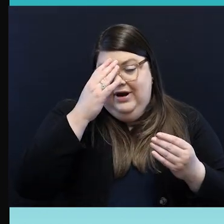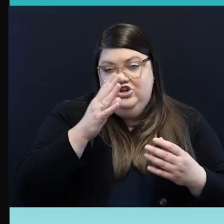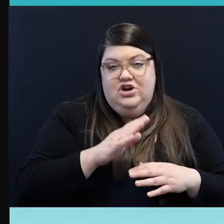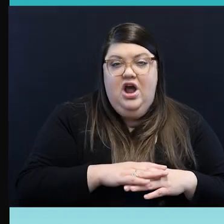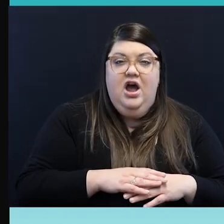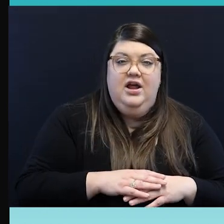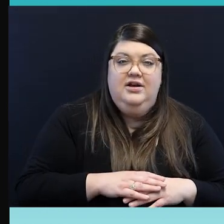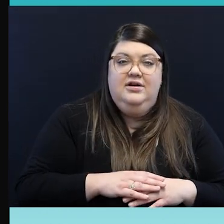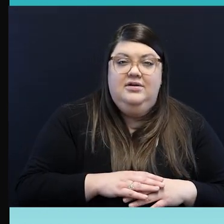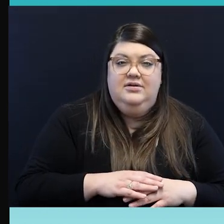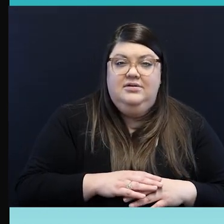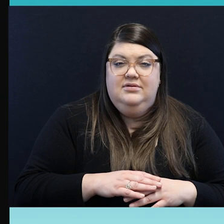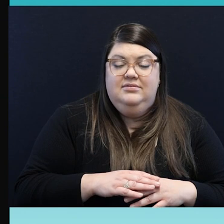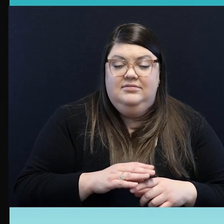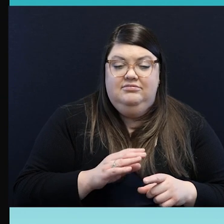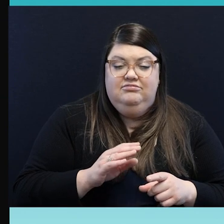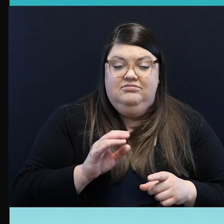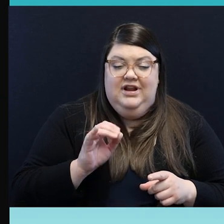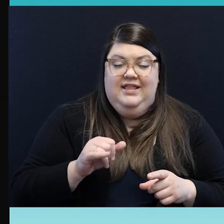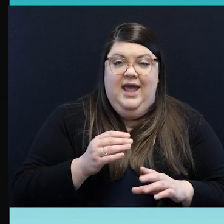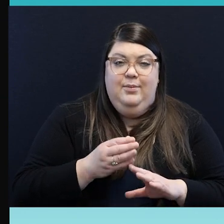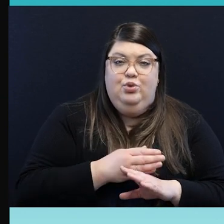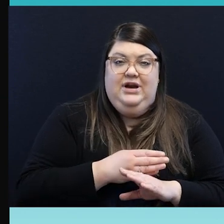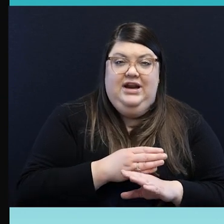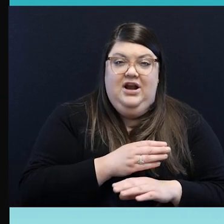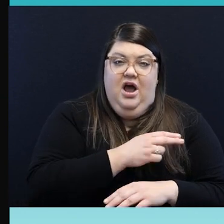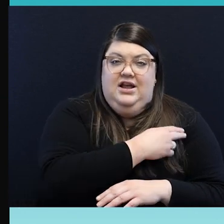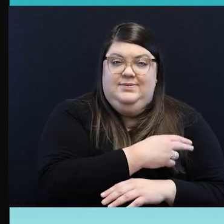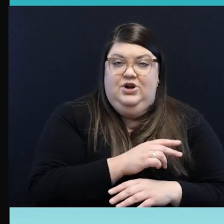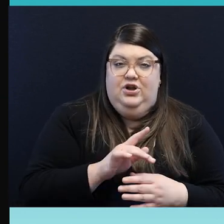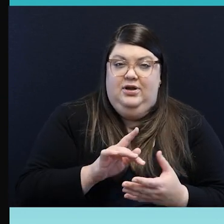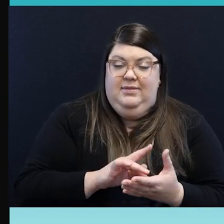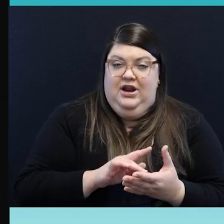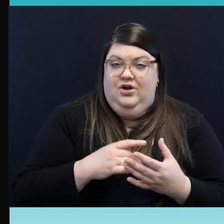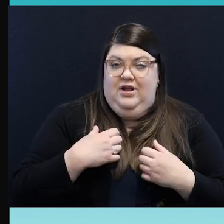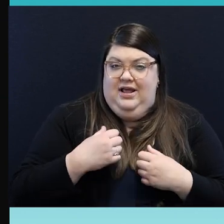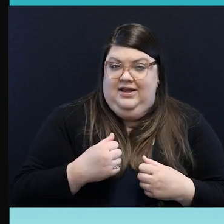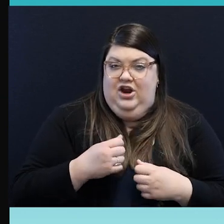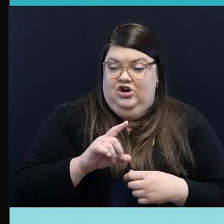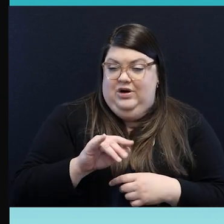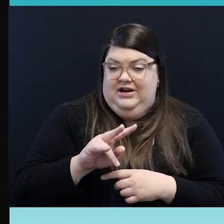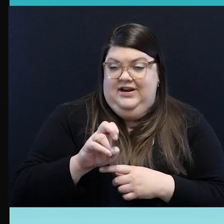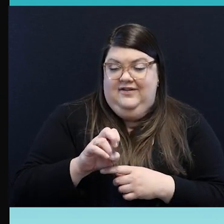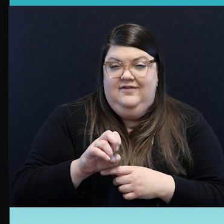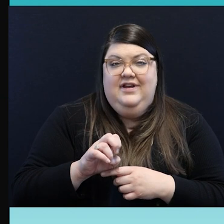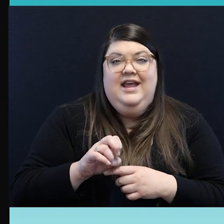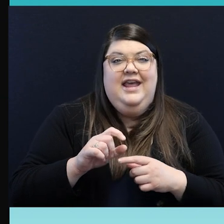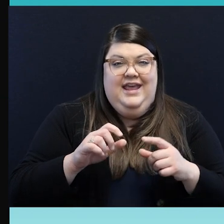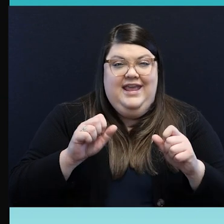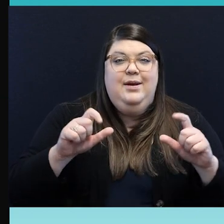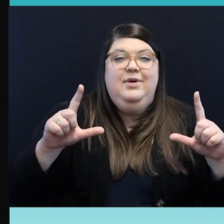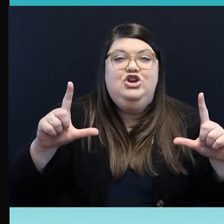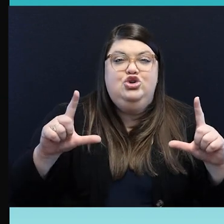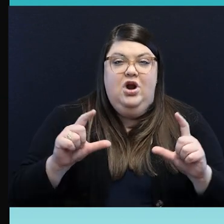the that pre-hospital medical care directive that's at the Attorney General's site can be shrunken down to